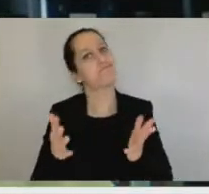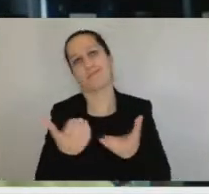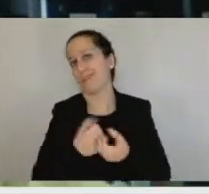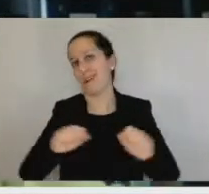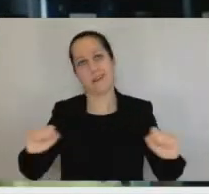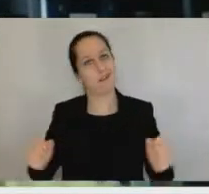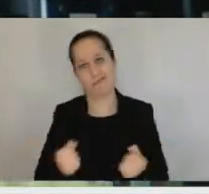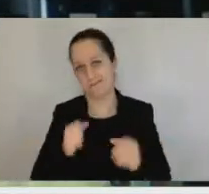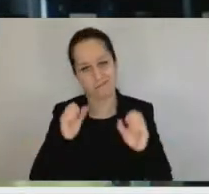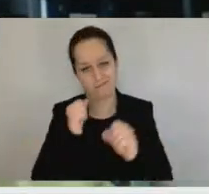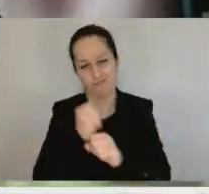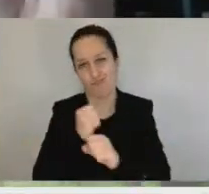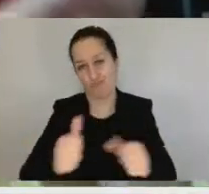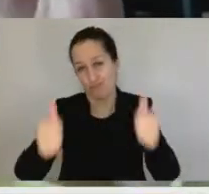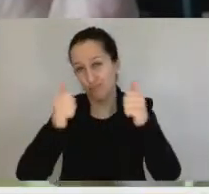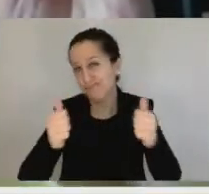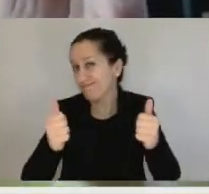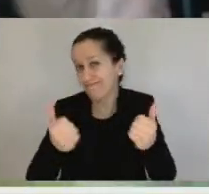for